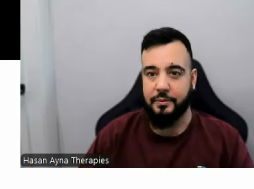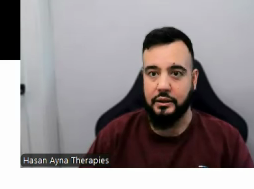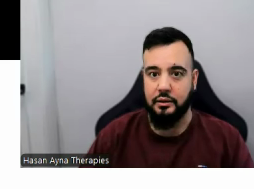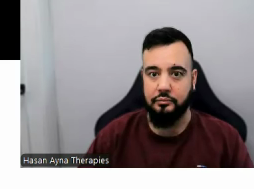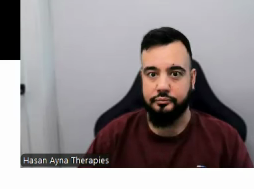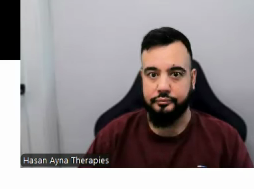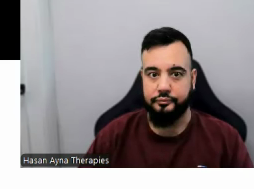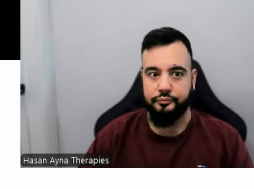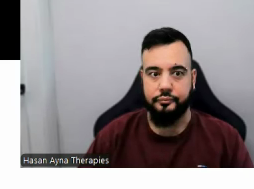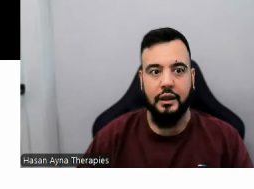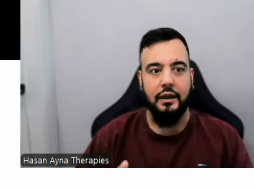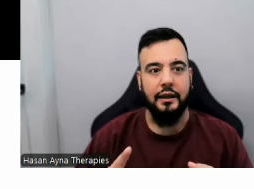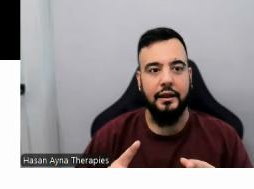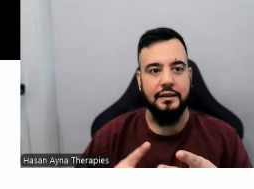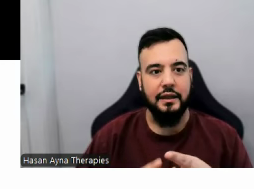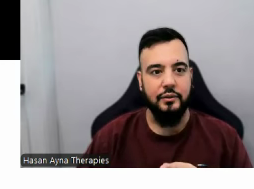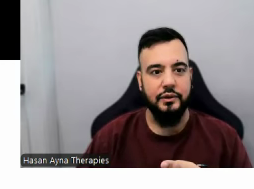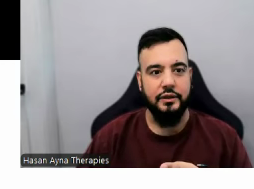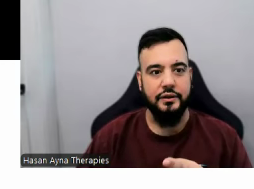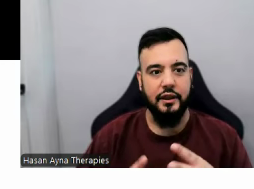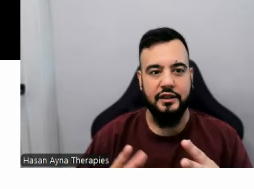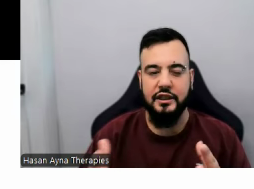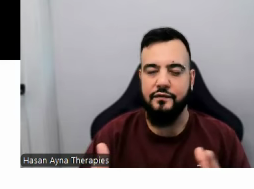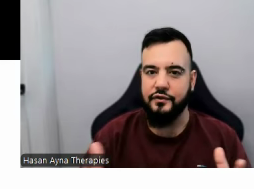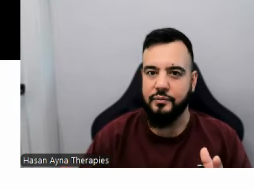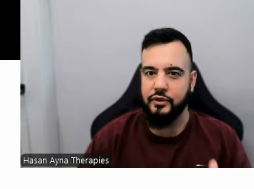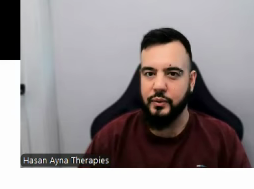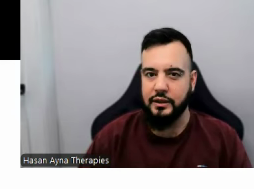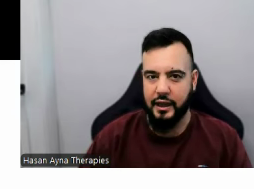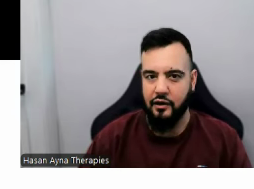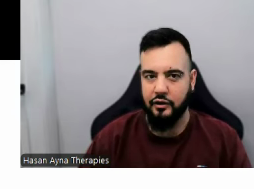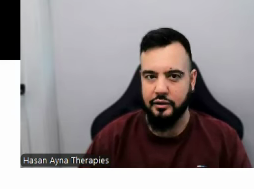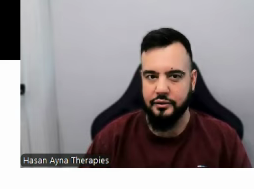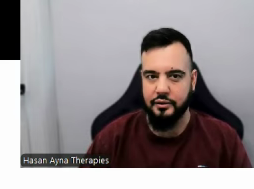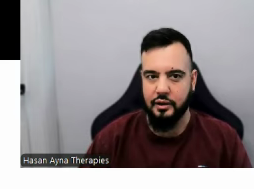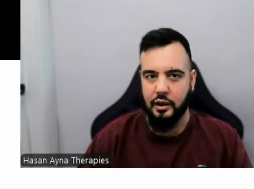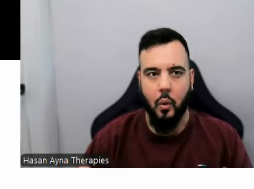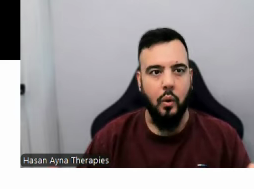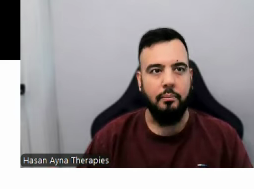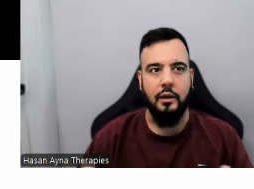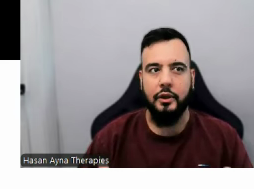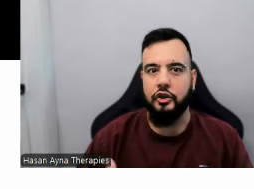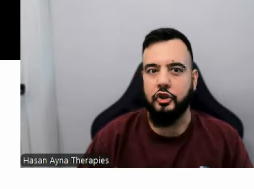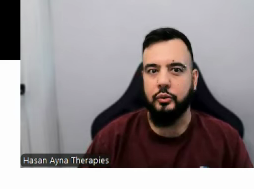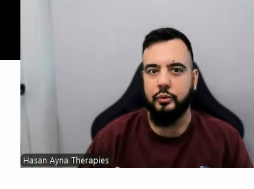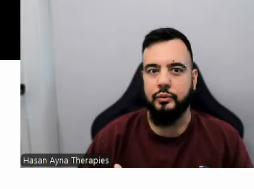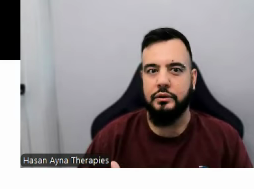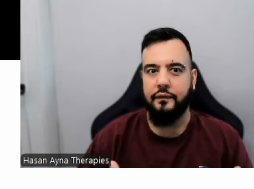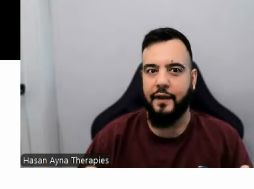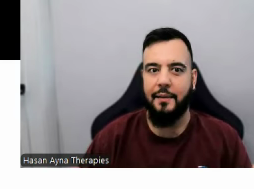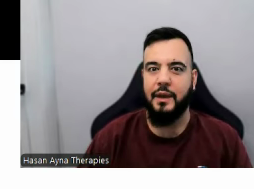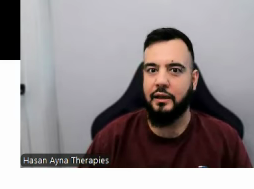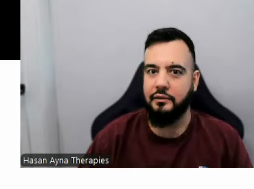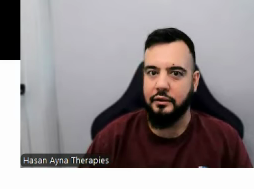actually speaking. It tells us the difference between the characters. One might be a